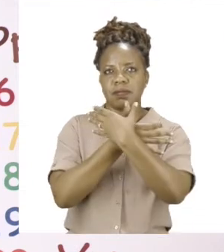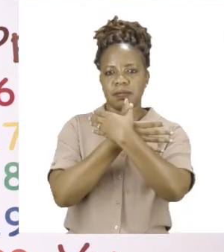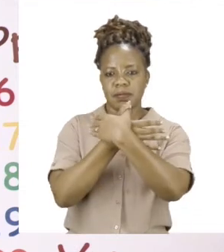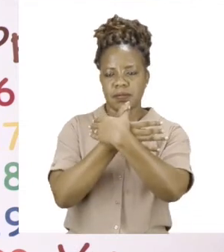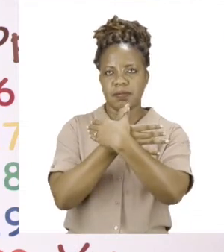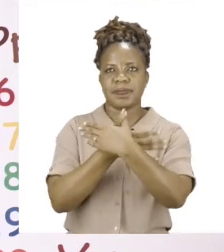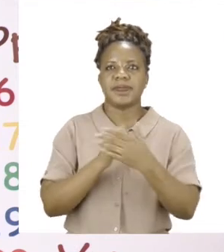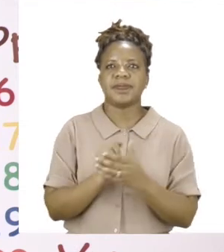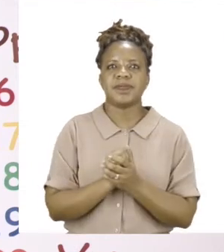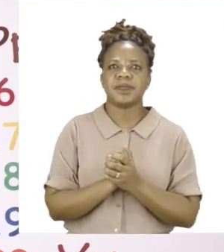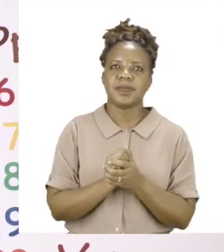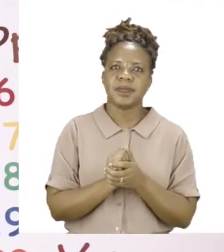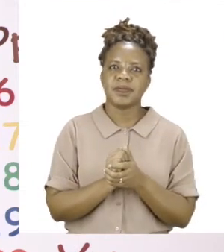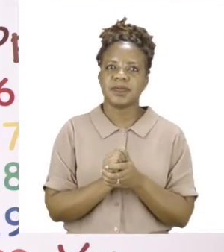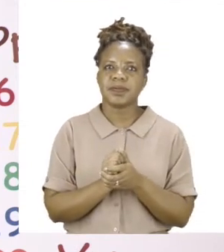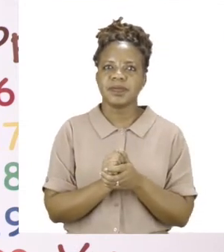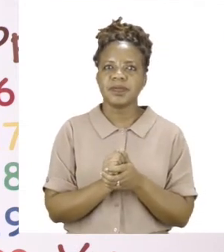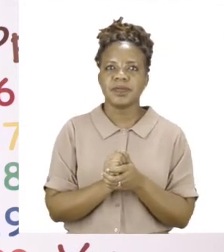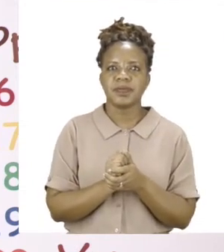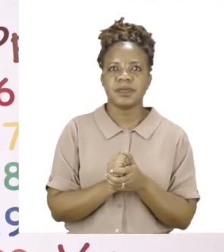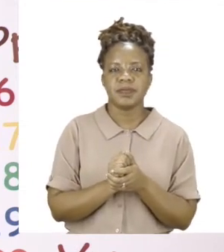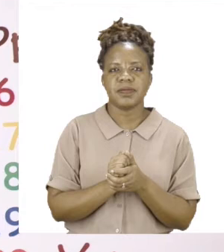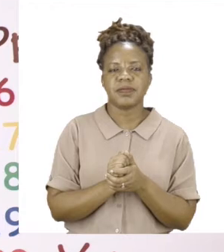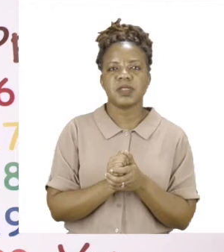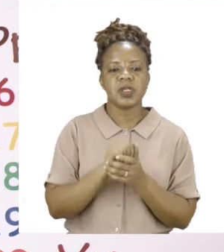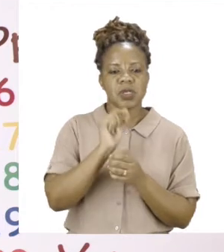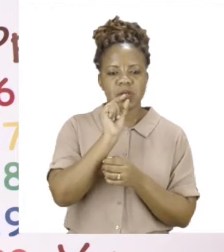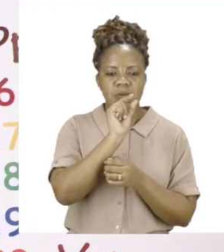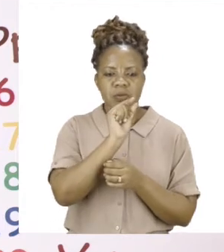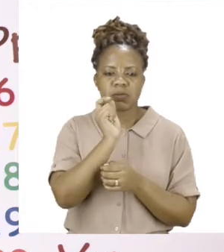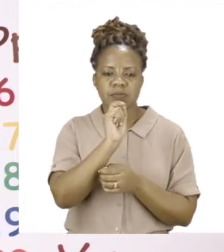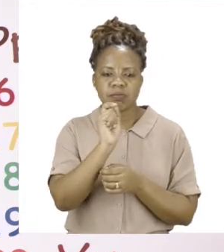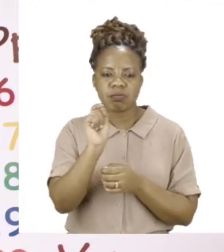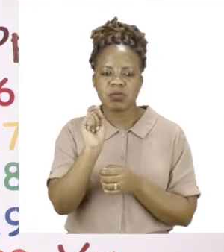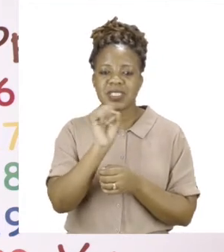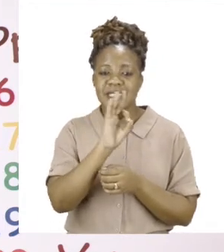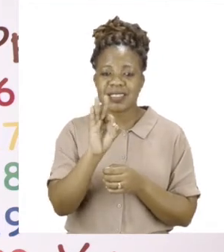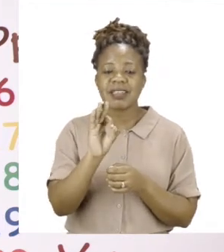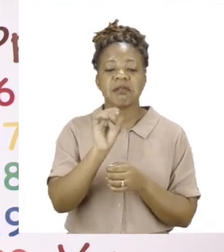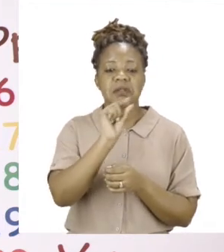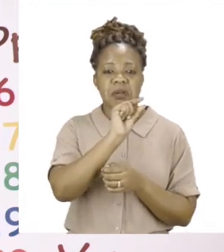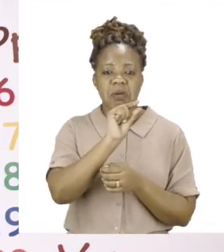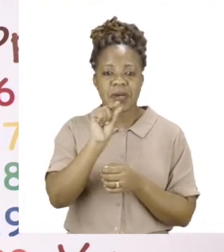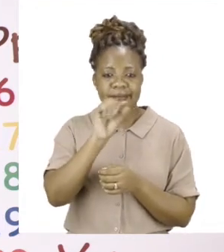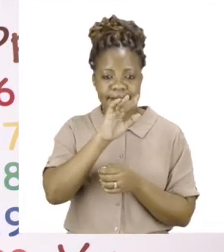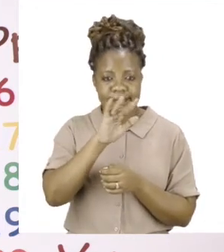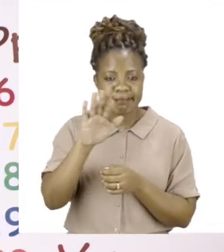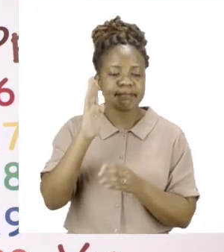correctly. And when you are done, please check that you have spelt the